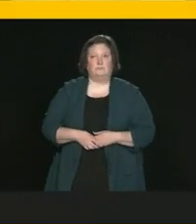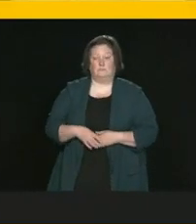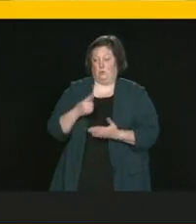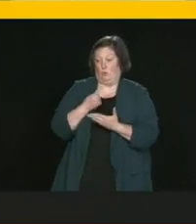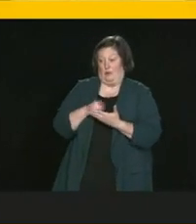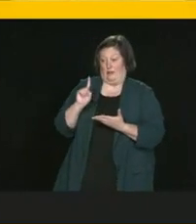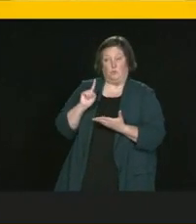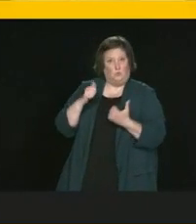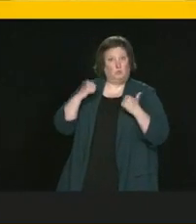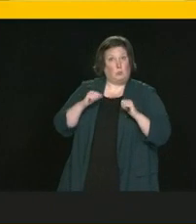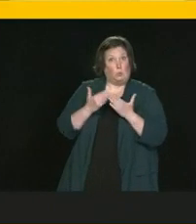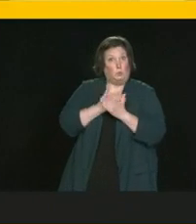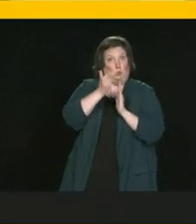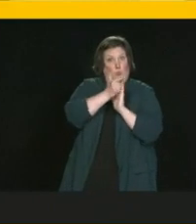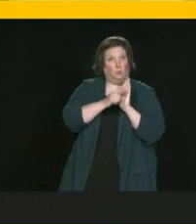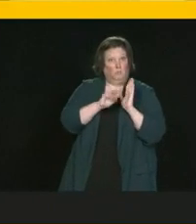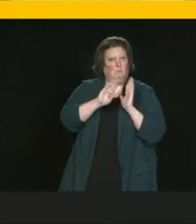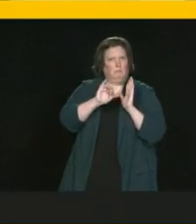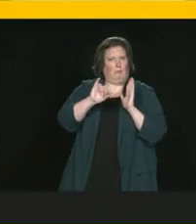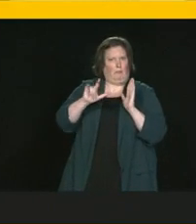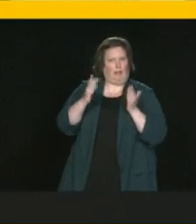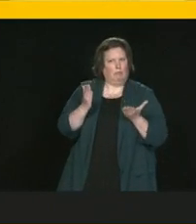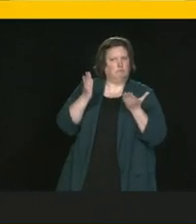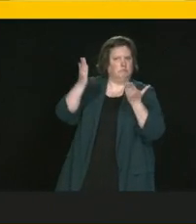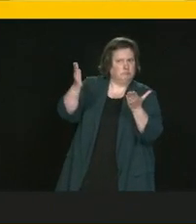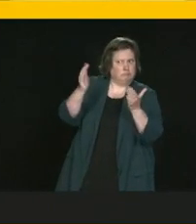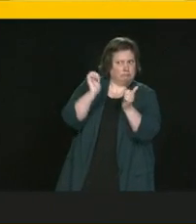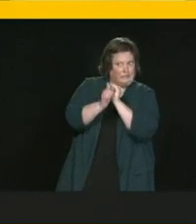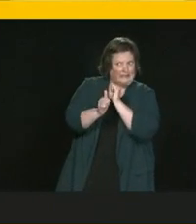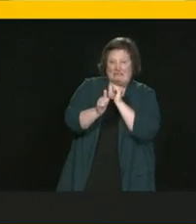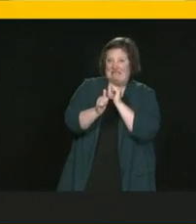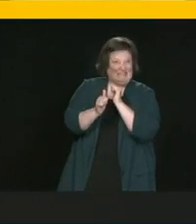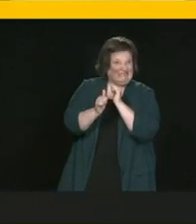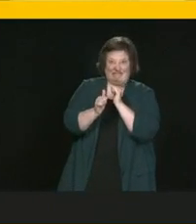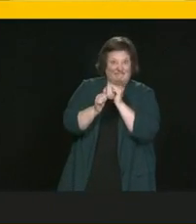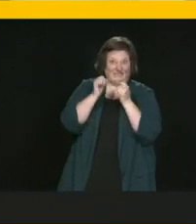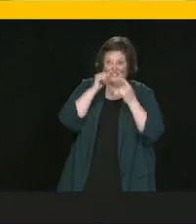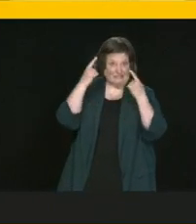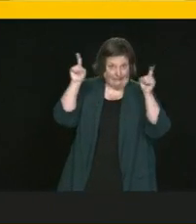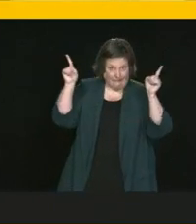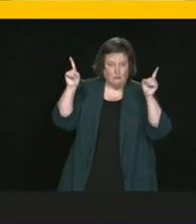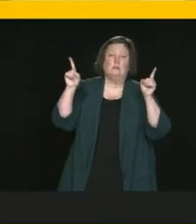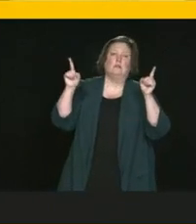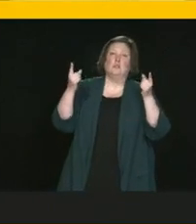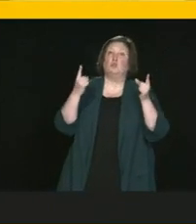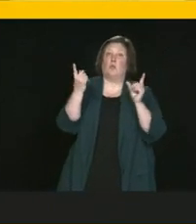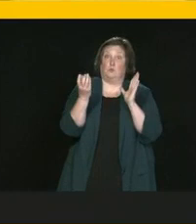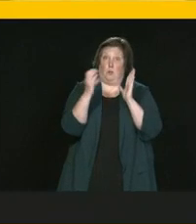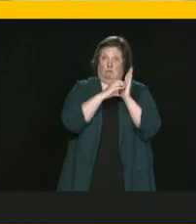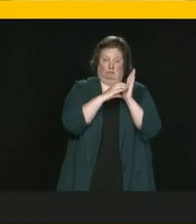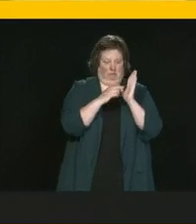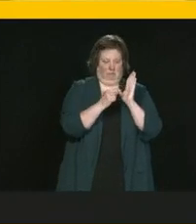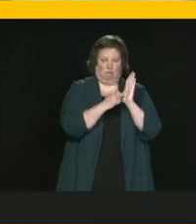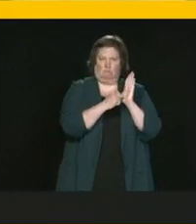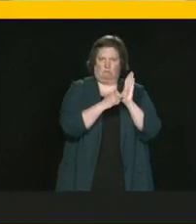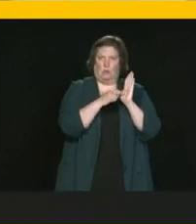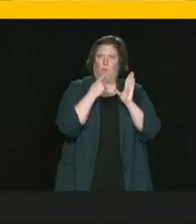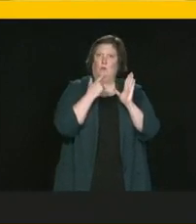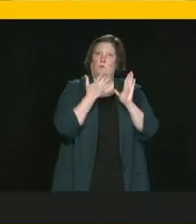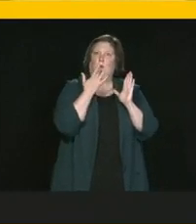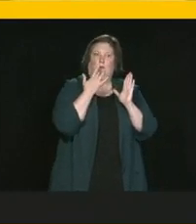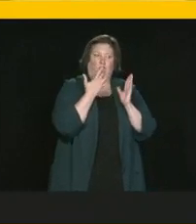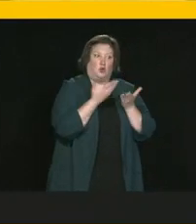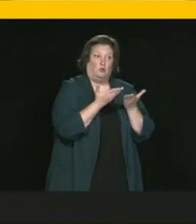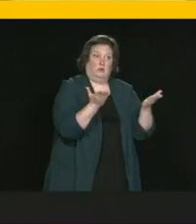extensive attestation that would have been required that would have forced people to be actively seeking work. This is something